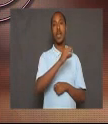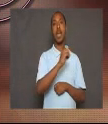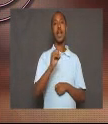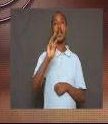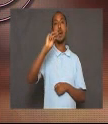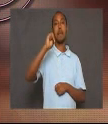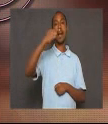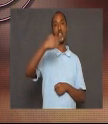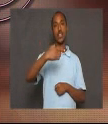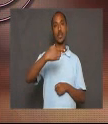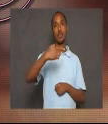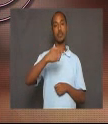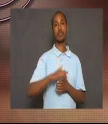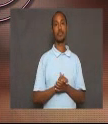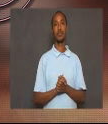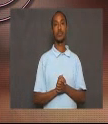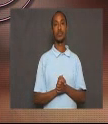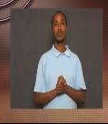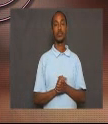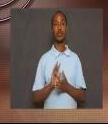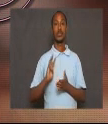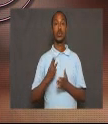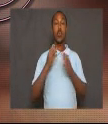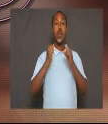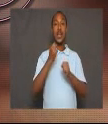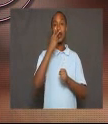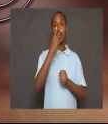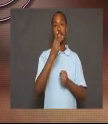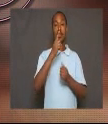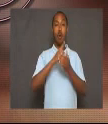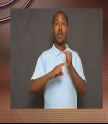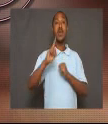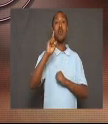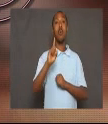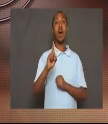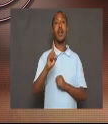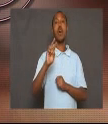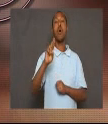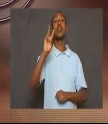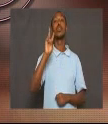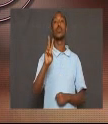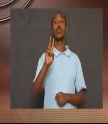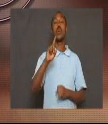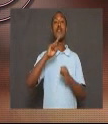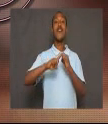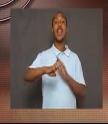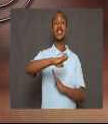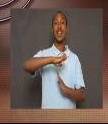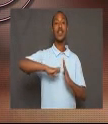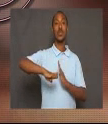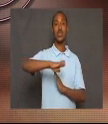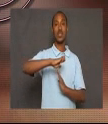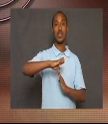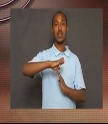and magnesium, we can see that only 1 or 2 valence